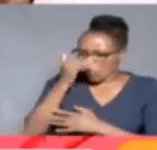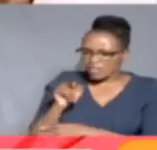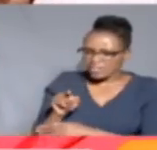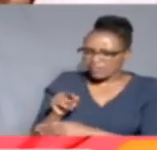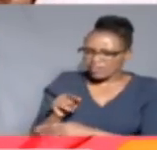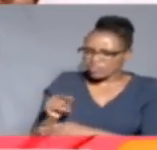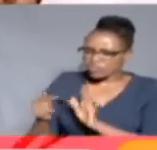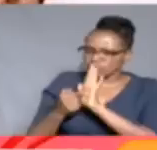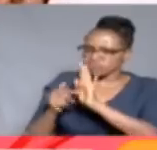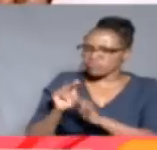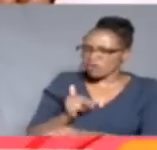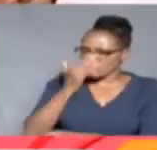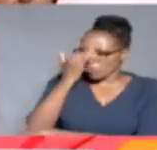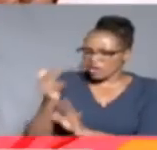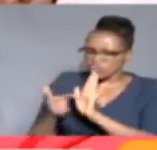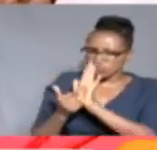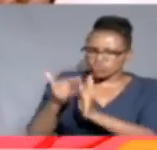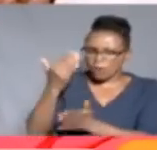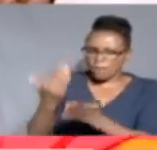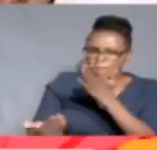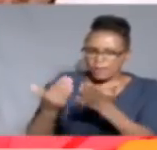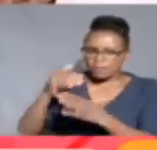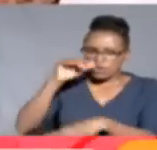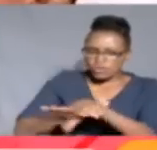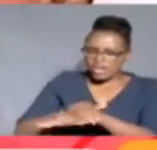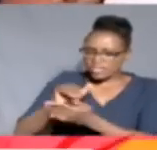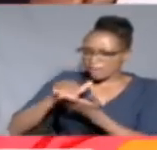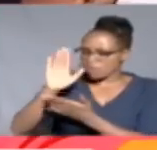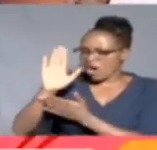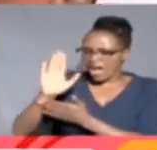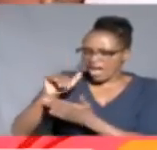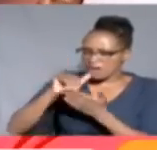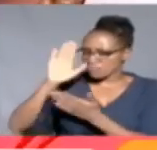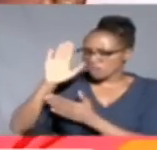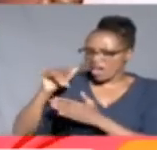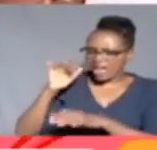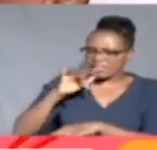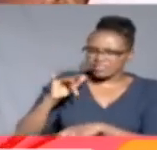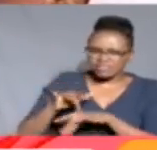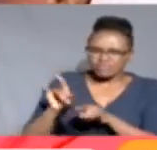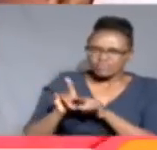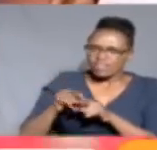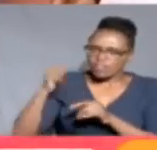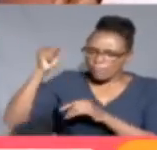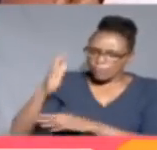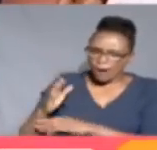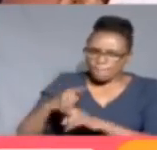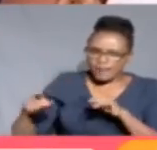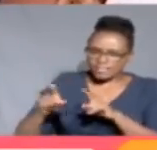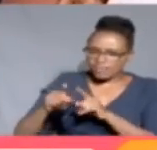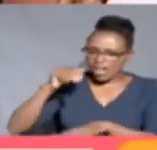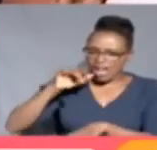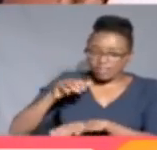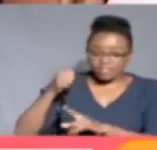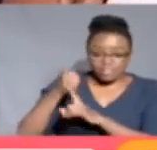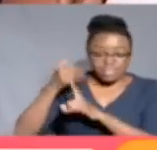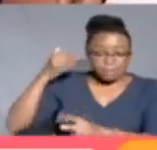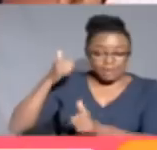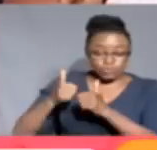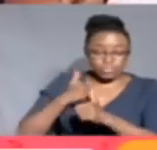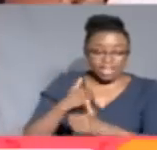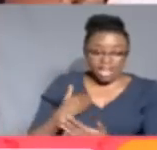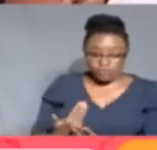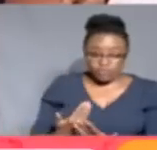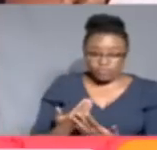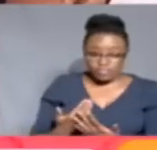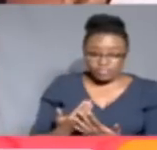us? Because you show them, maybe you get more hits when you show us the politicians hitting at each other, but what impact is it having on these kids? Bullying is